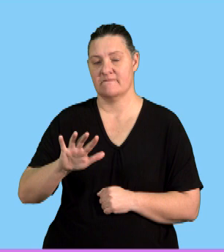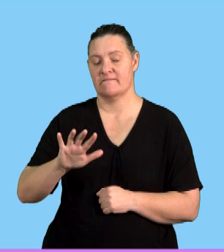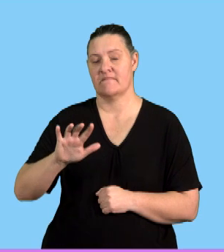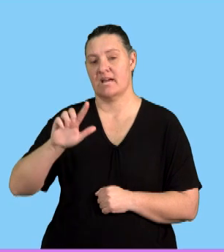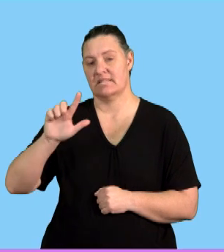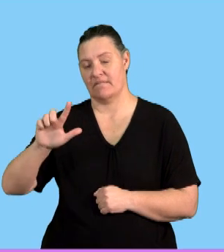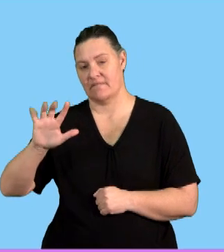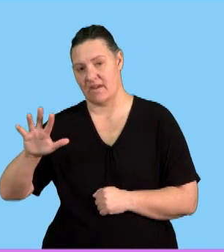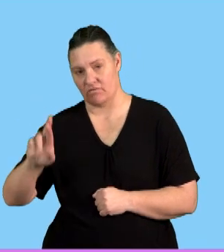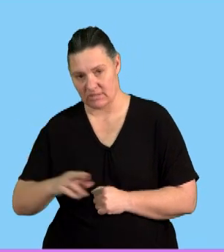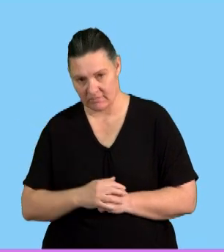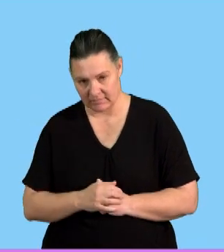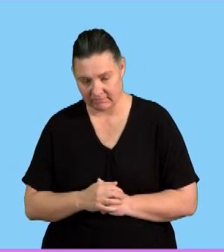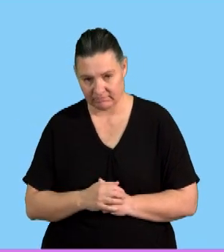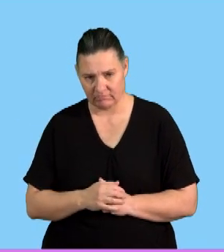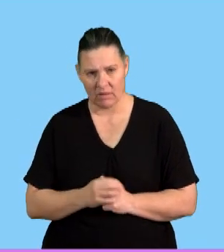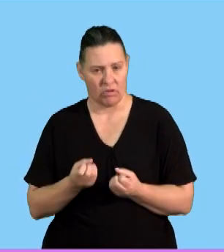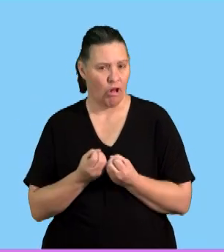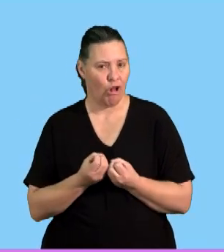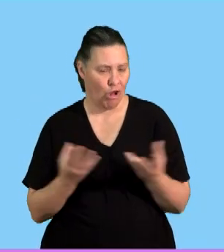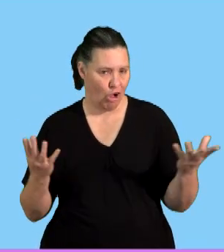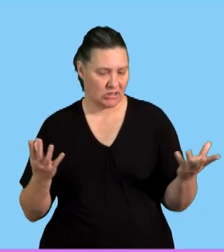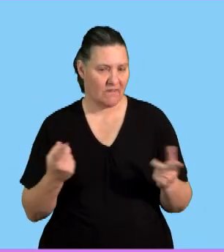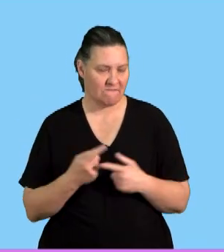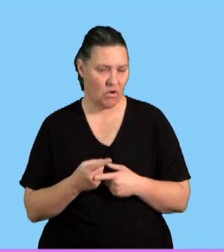18,575 Rand, which is quite a lot for